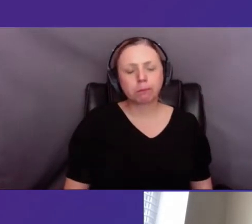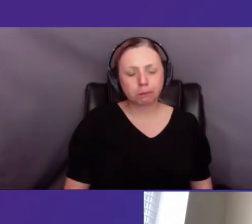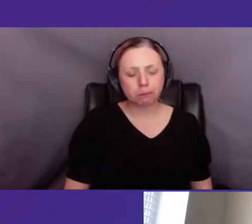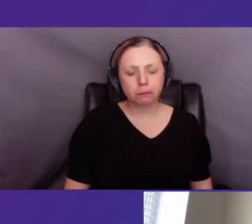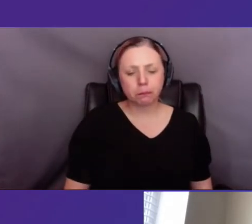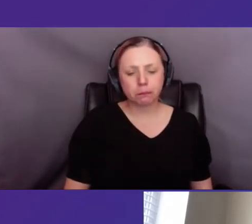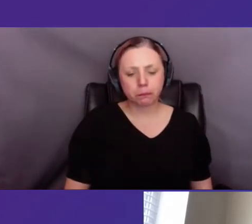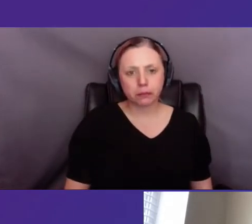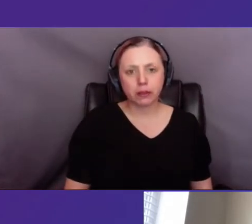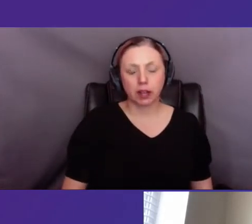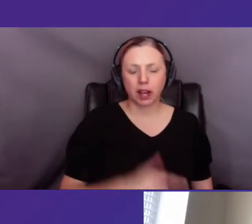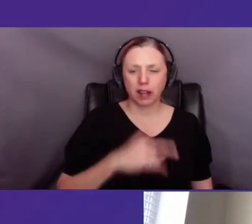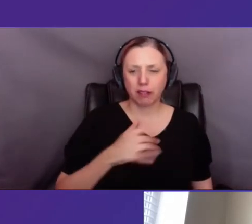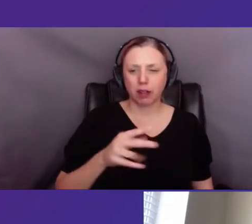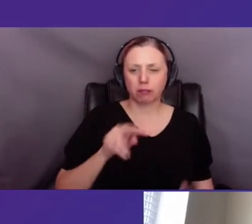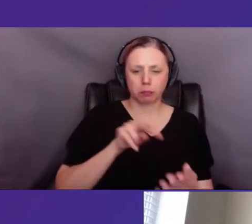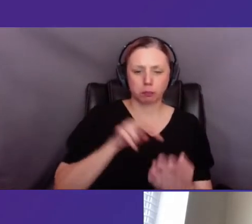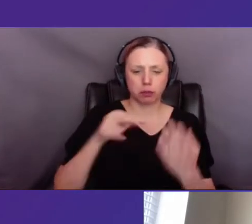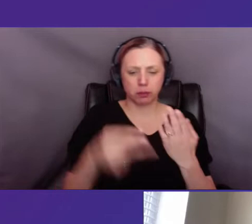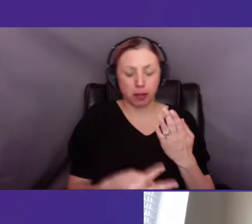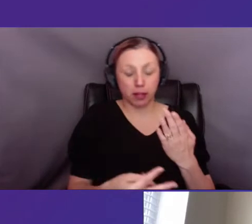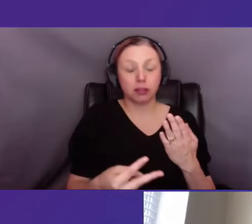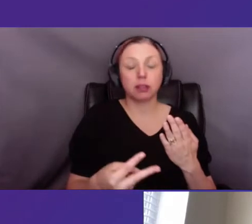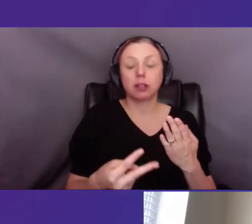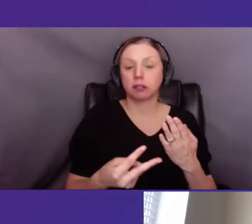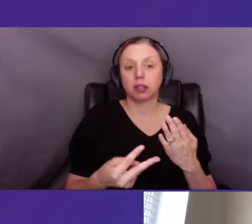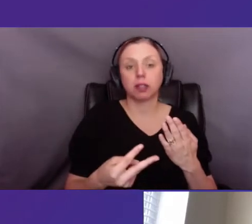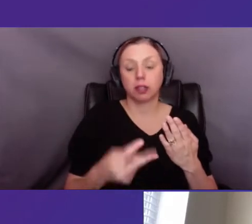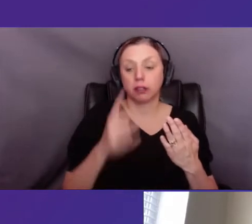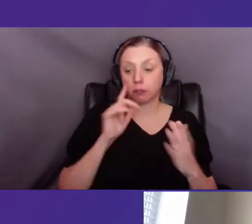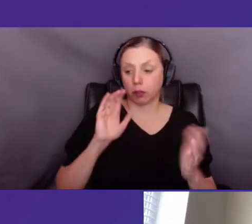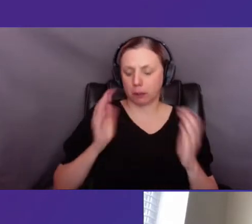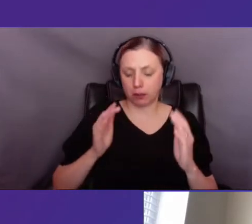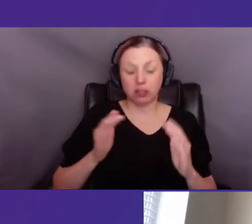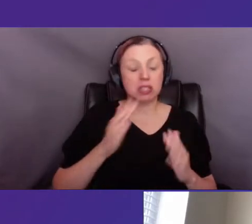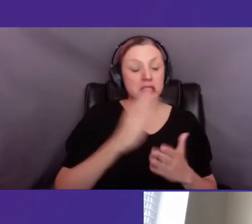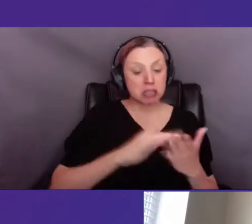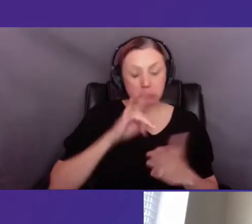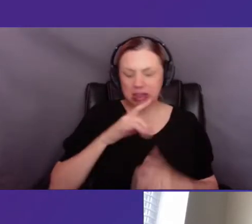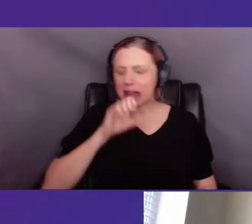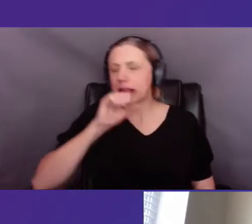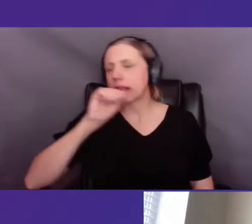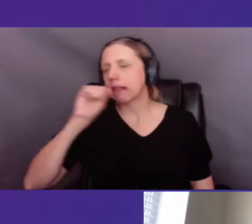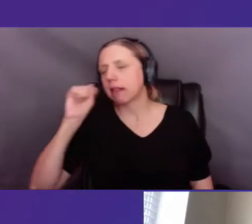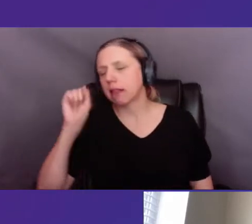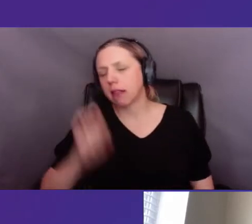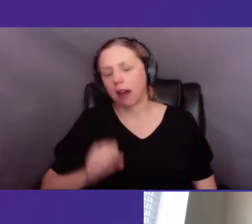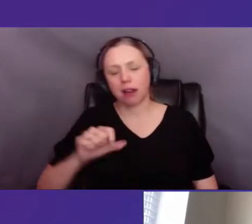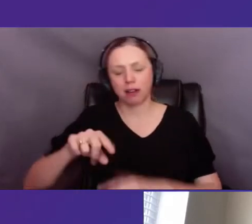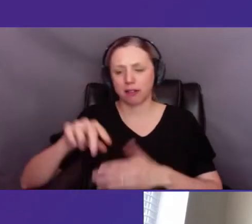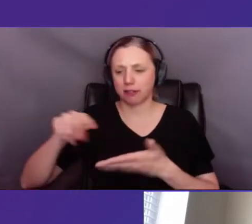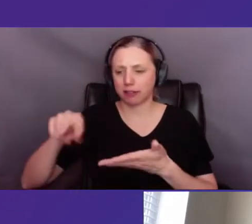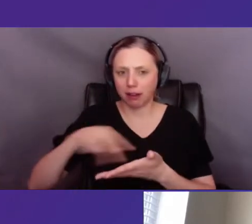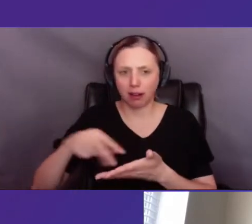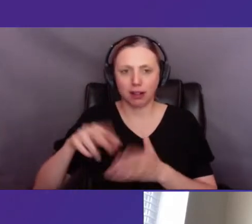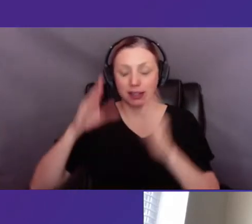was two-sided, right? Because there's kids that love dance who are loved by their teachers,